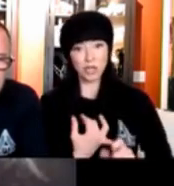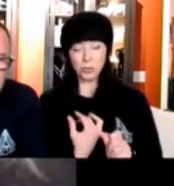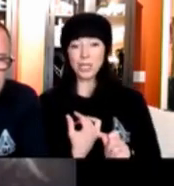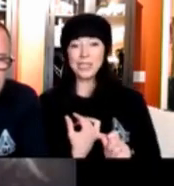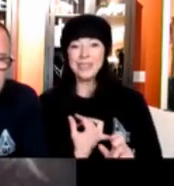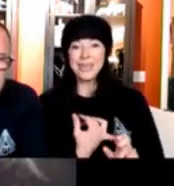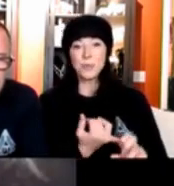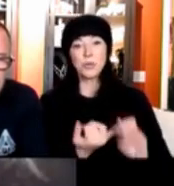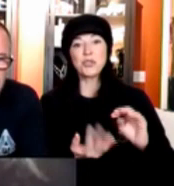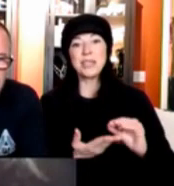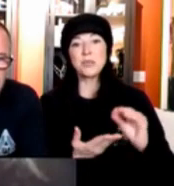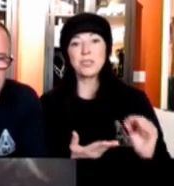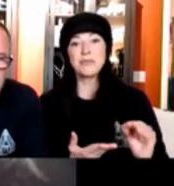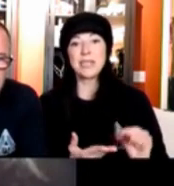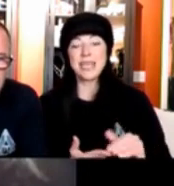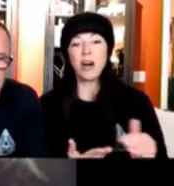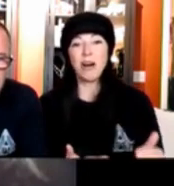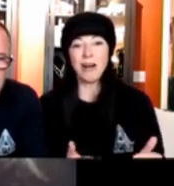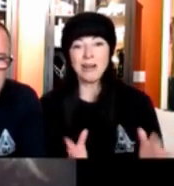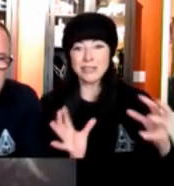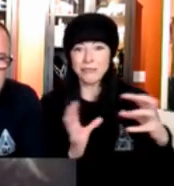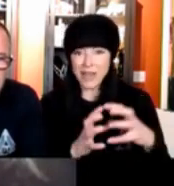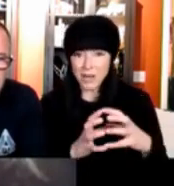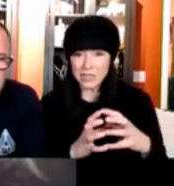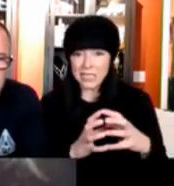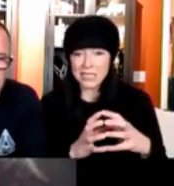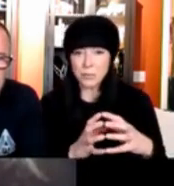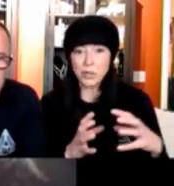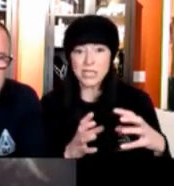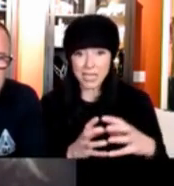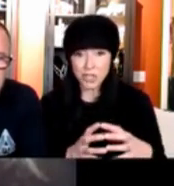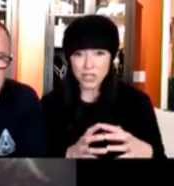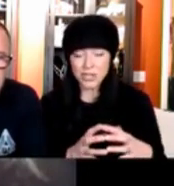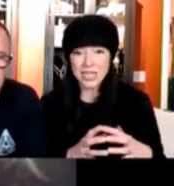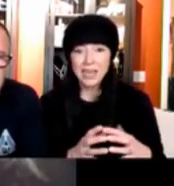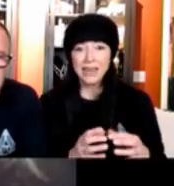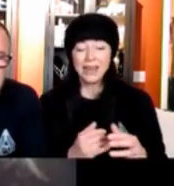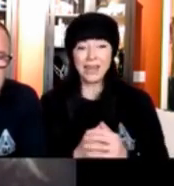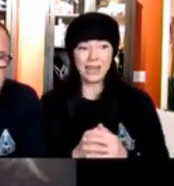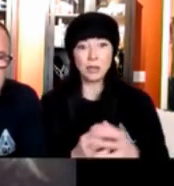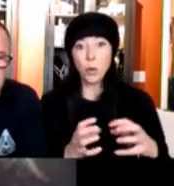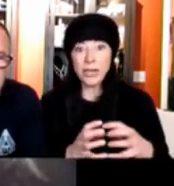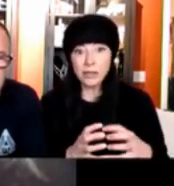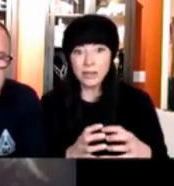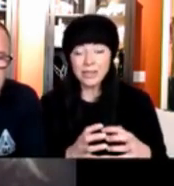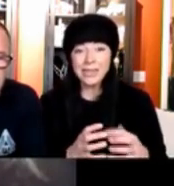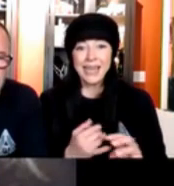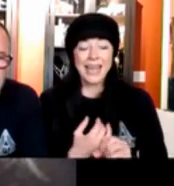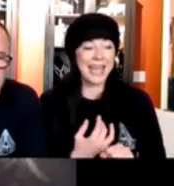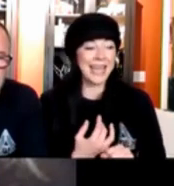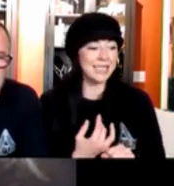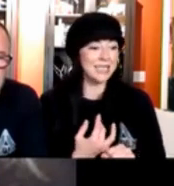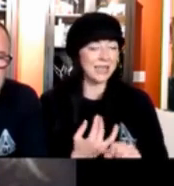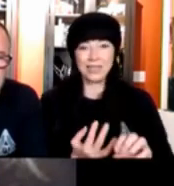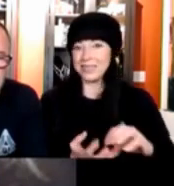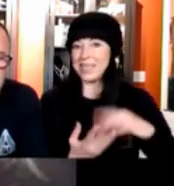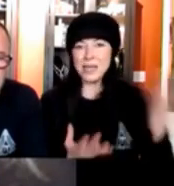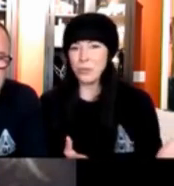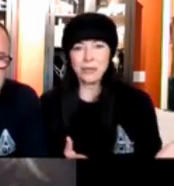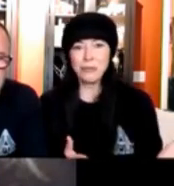like Jungle Book portrays wolves as they are, as families and protectors, loyal,